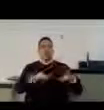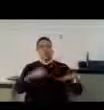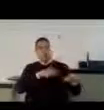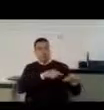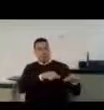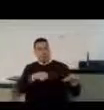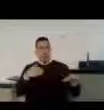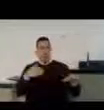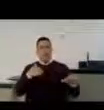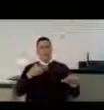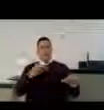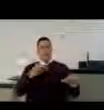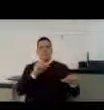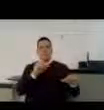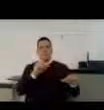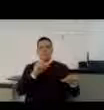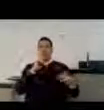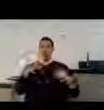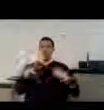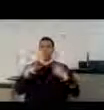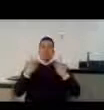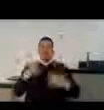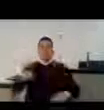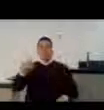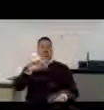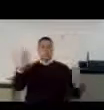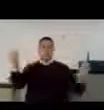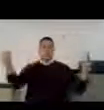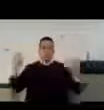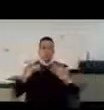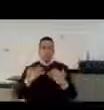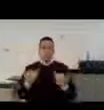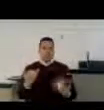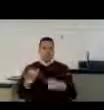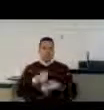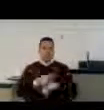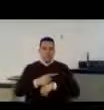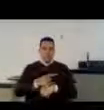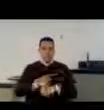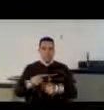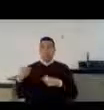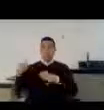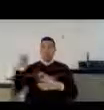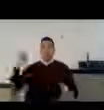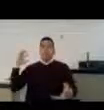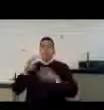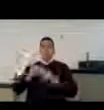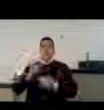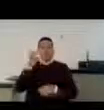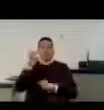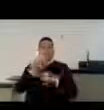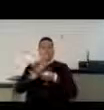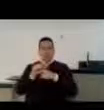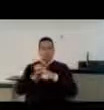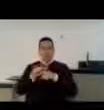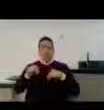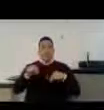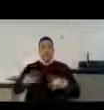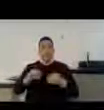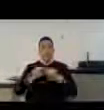are thrilled to have all of you here. This is the third of our 6 trainings that are part